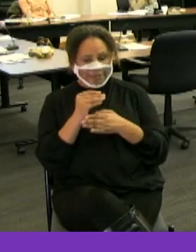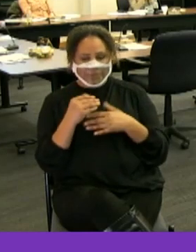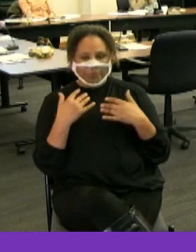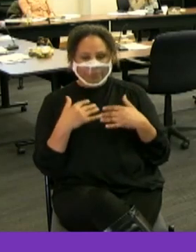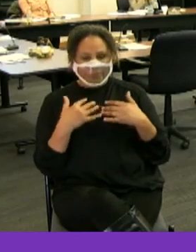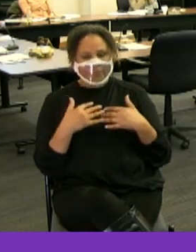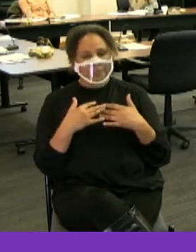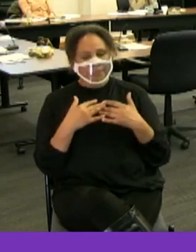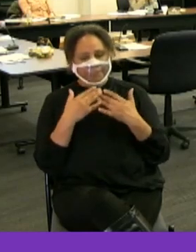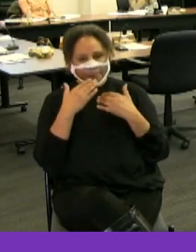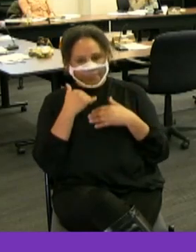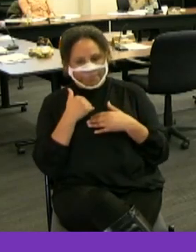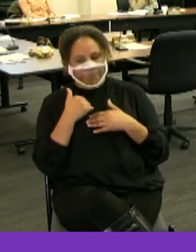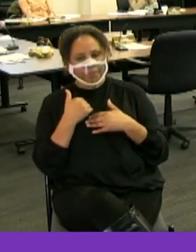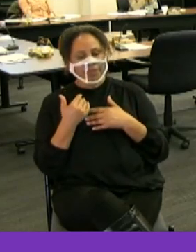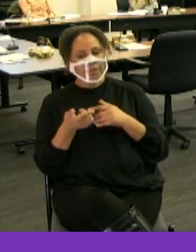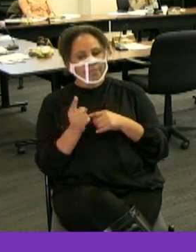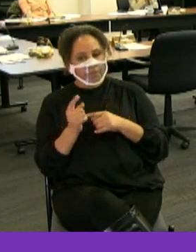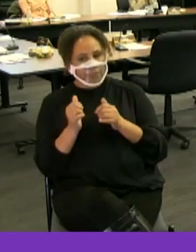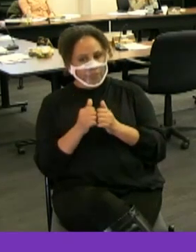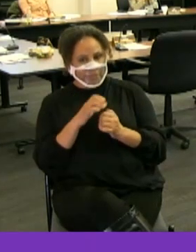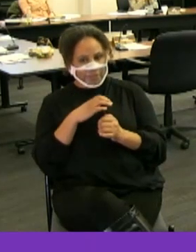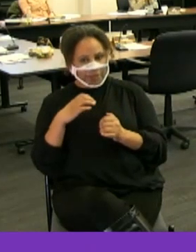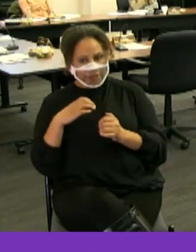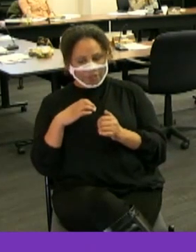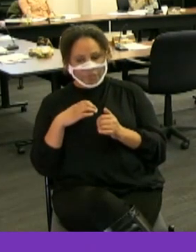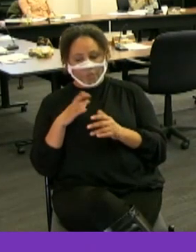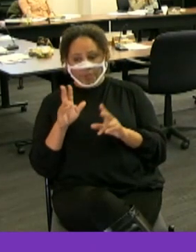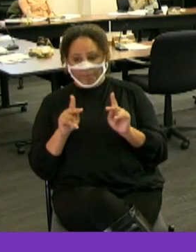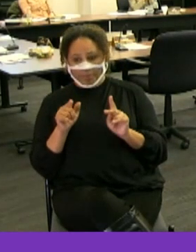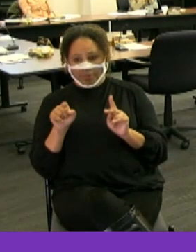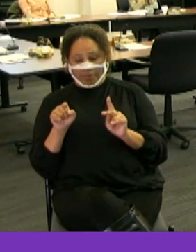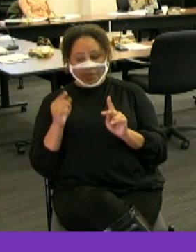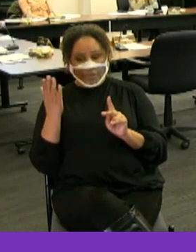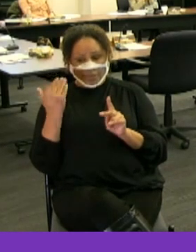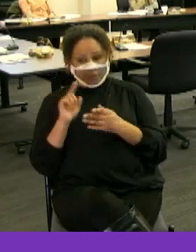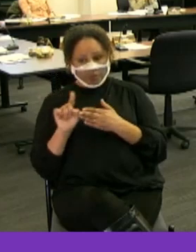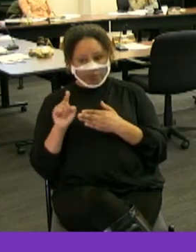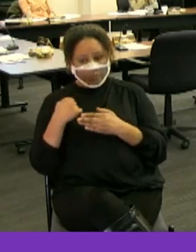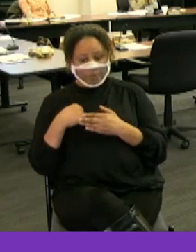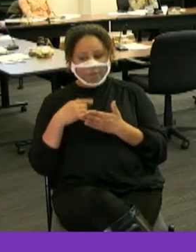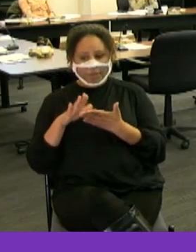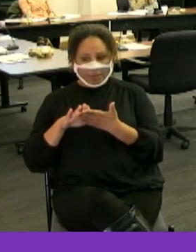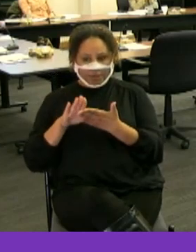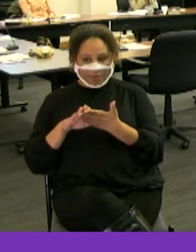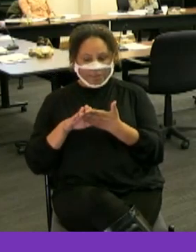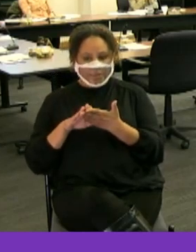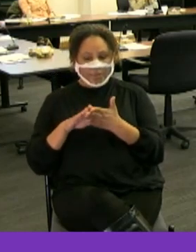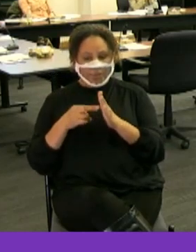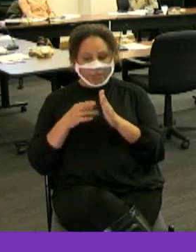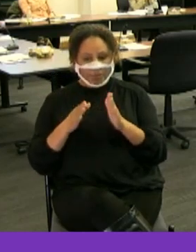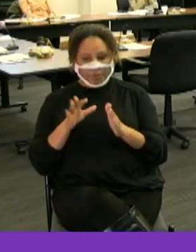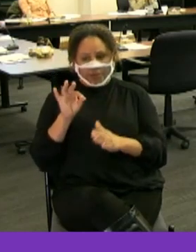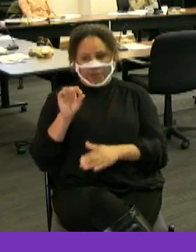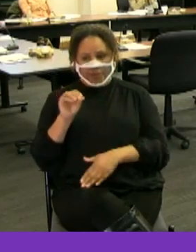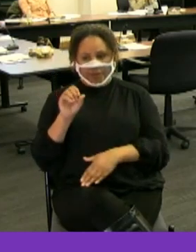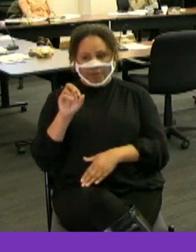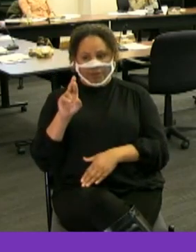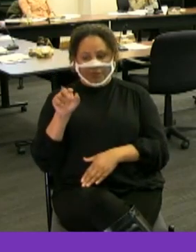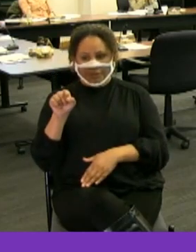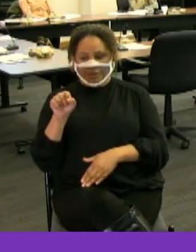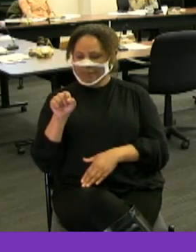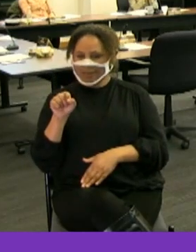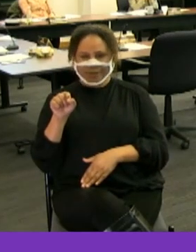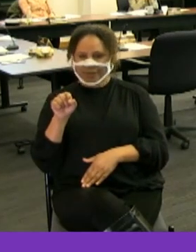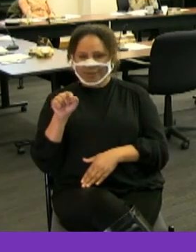our congressional members this past week was that we acknowledged that Representative Foster will no longer be in our district. And he